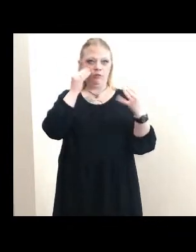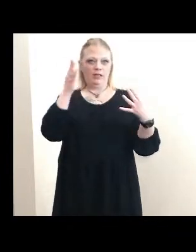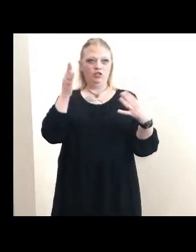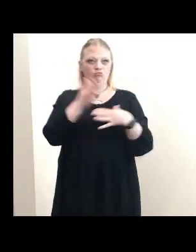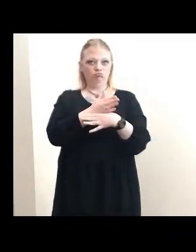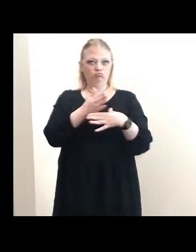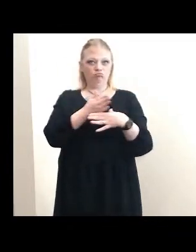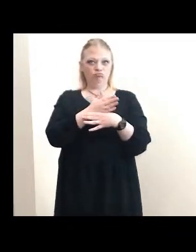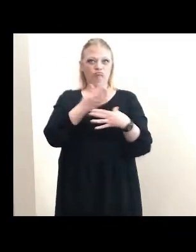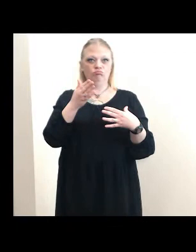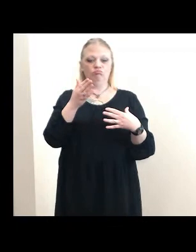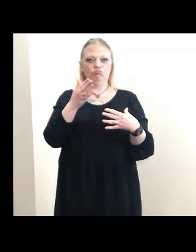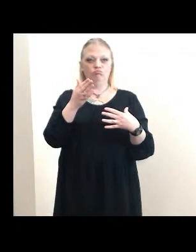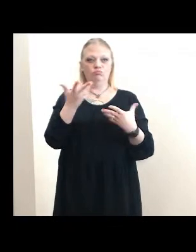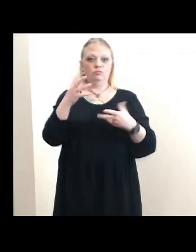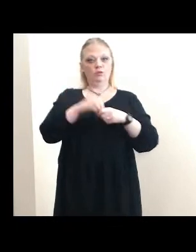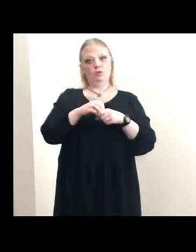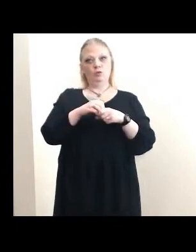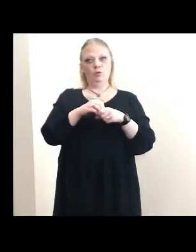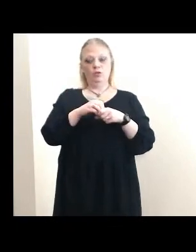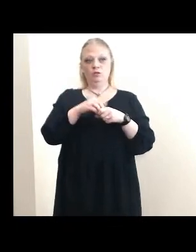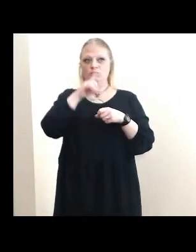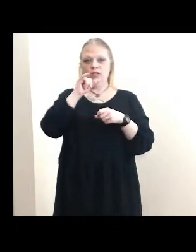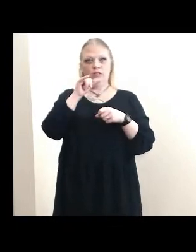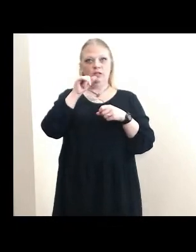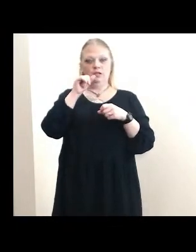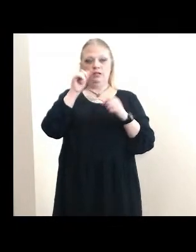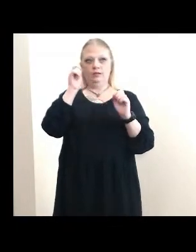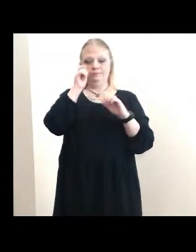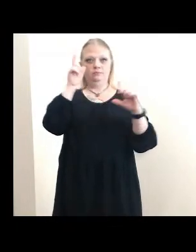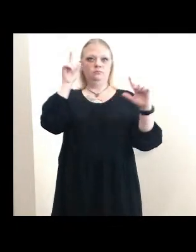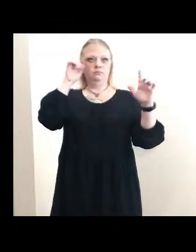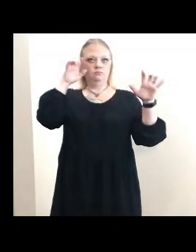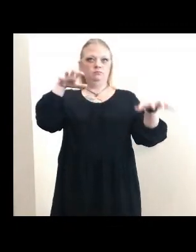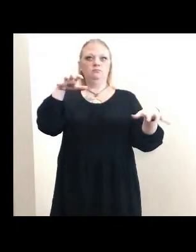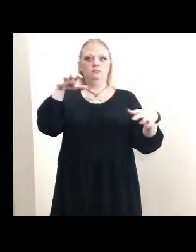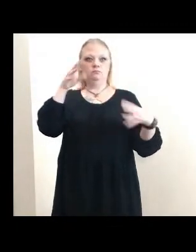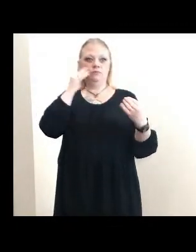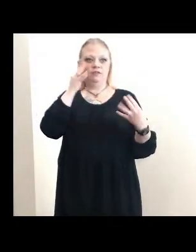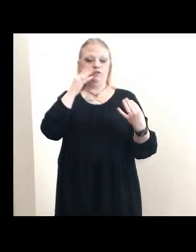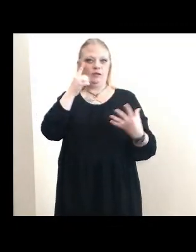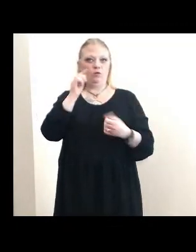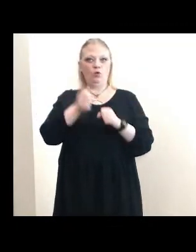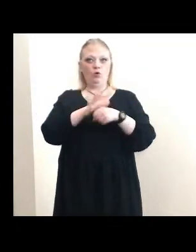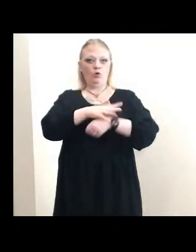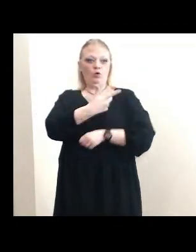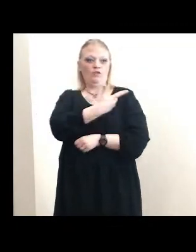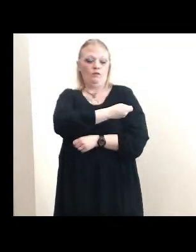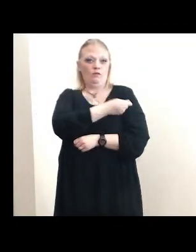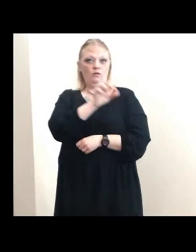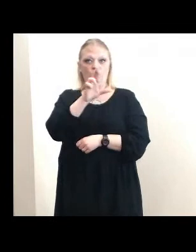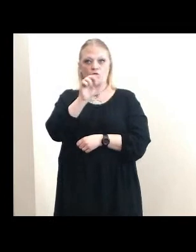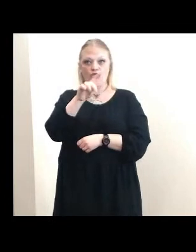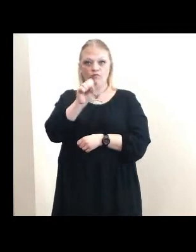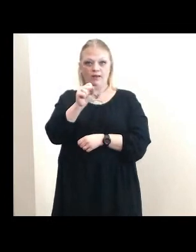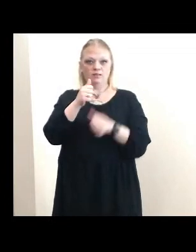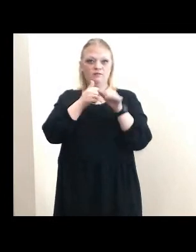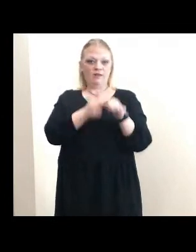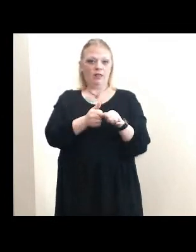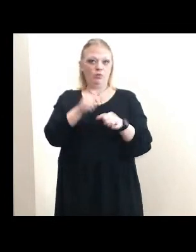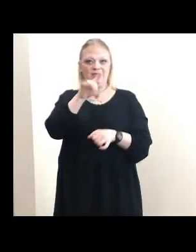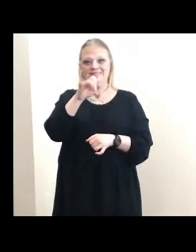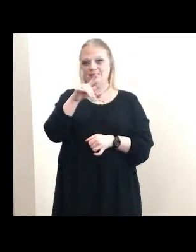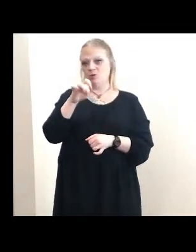share, including some eye-opening information with regards to COVID vaccination rates by zip codes in Erie